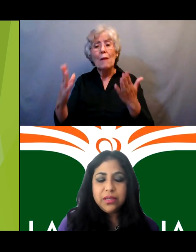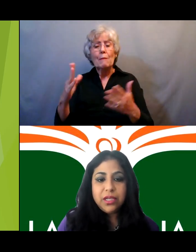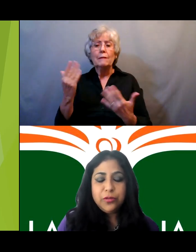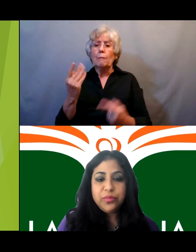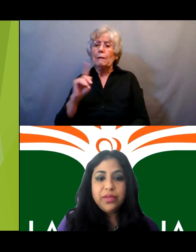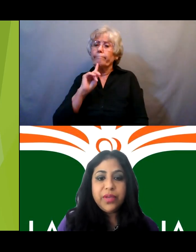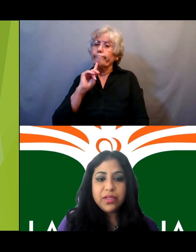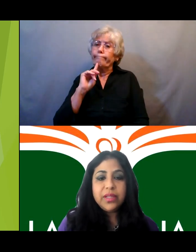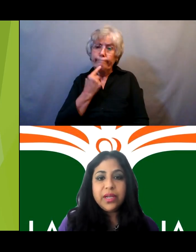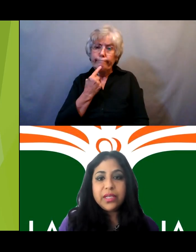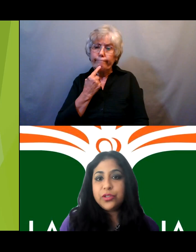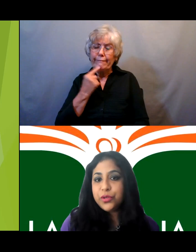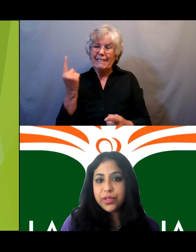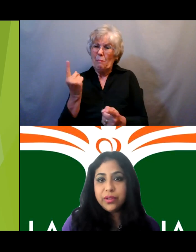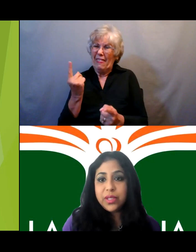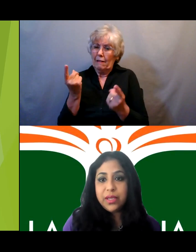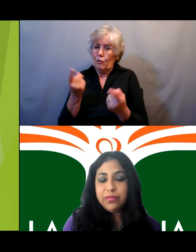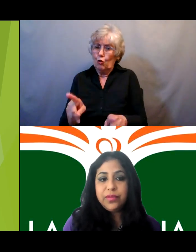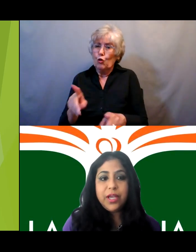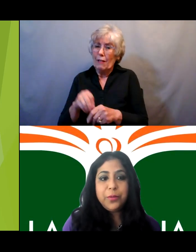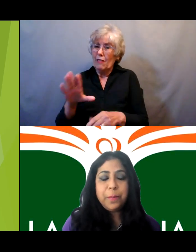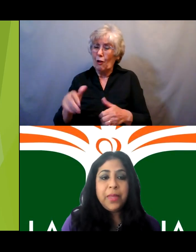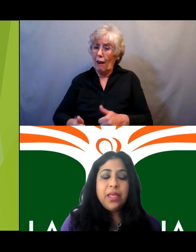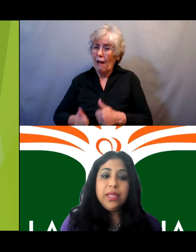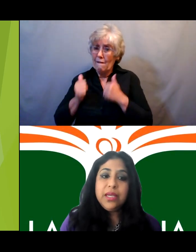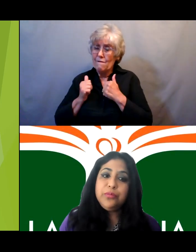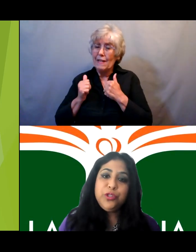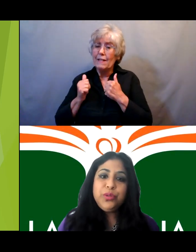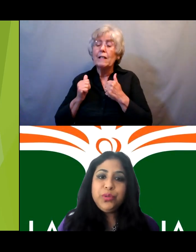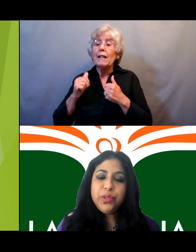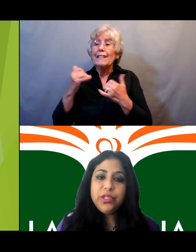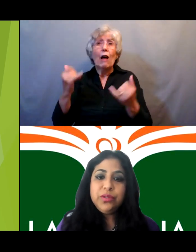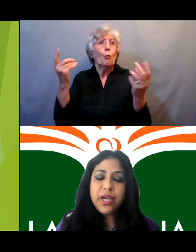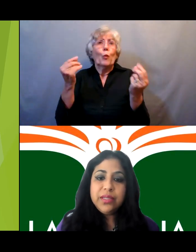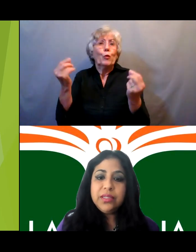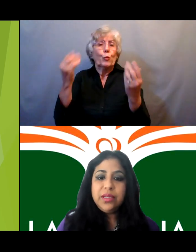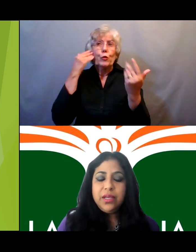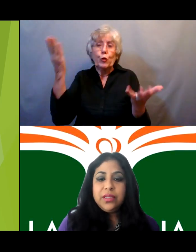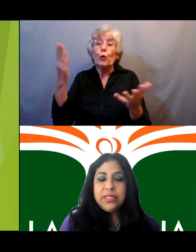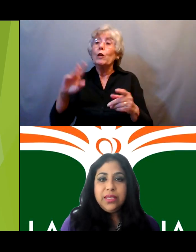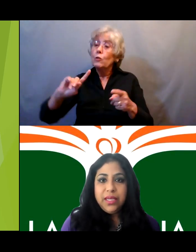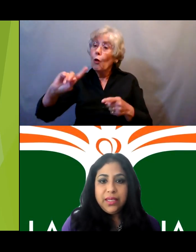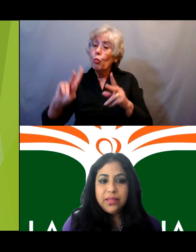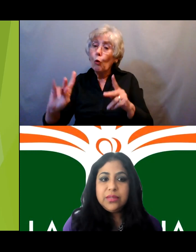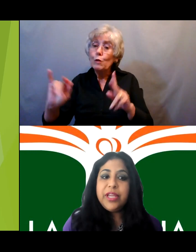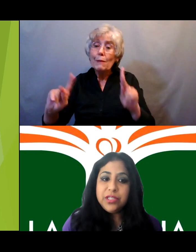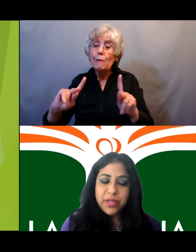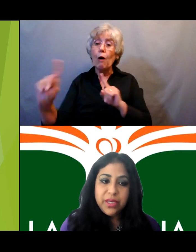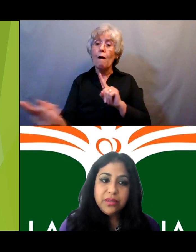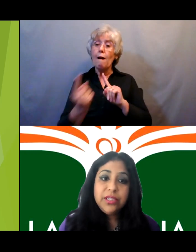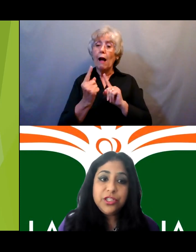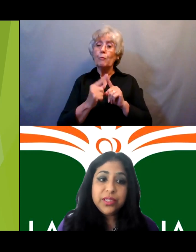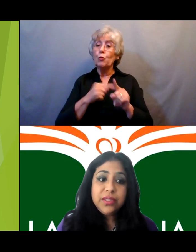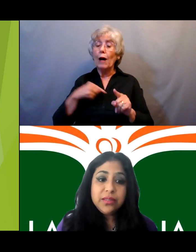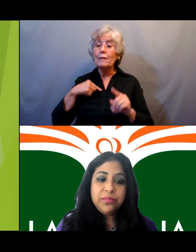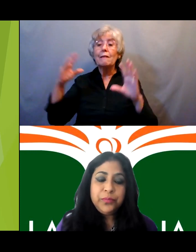significant event that has occurred in their life. They come to us seeking